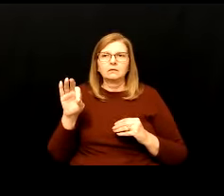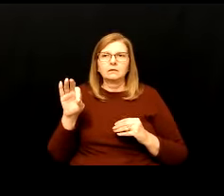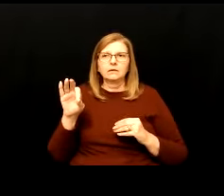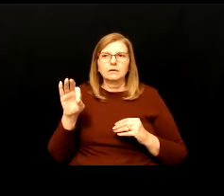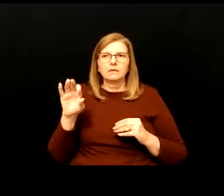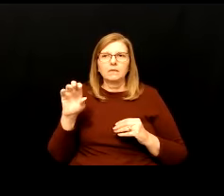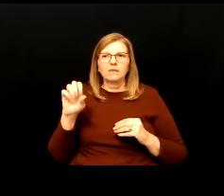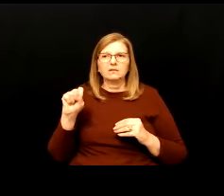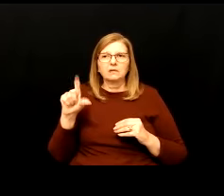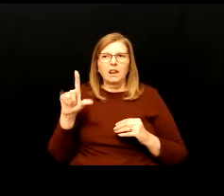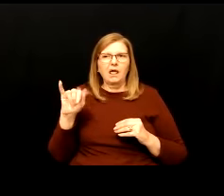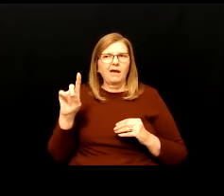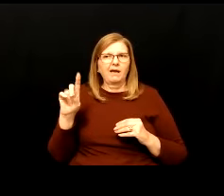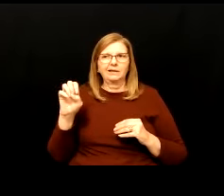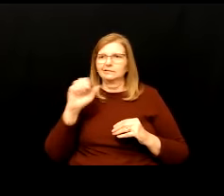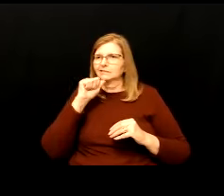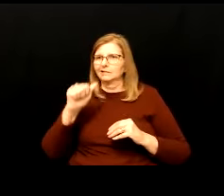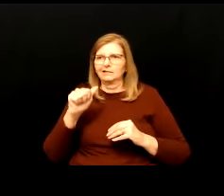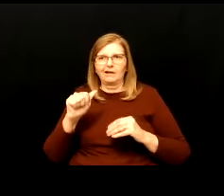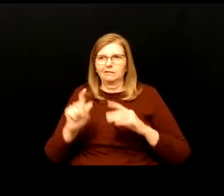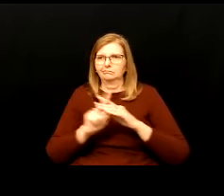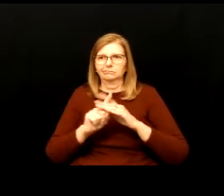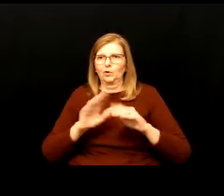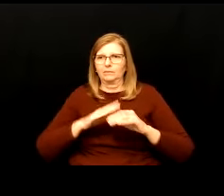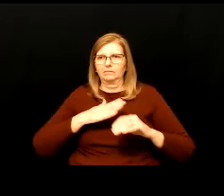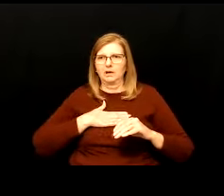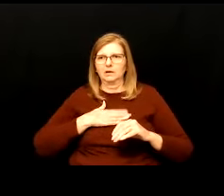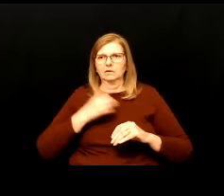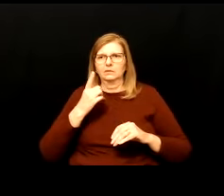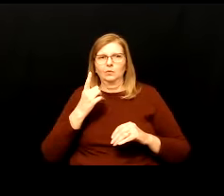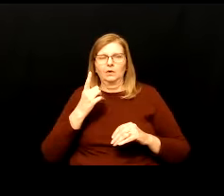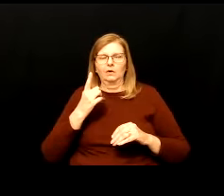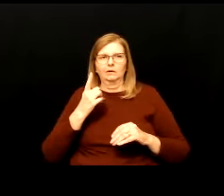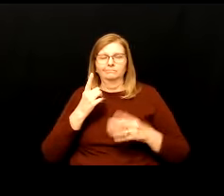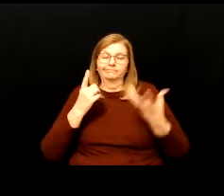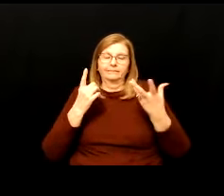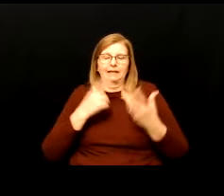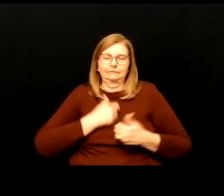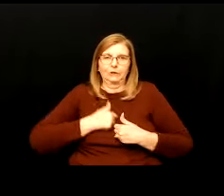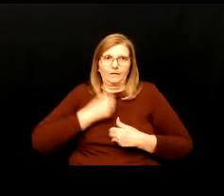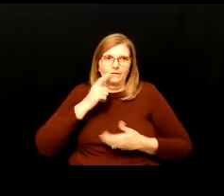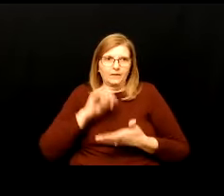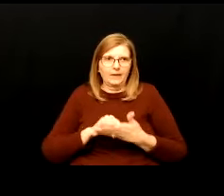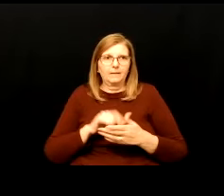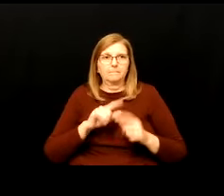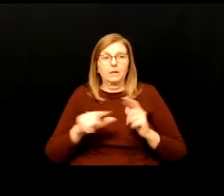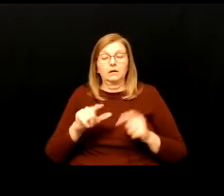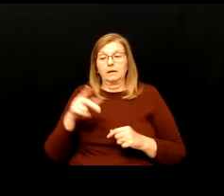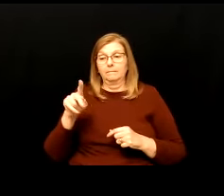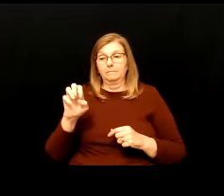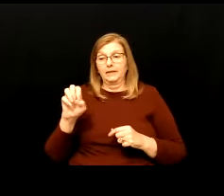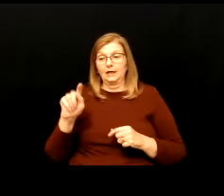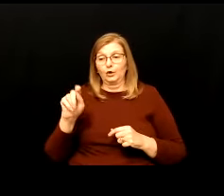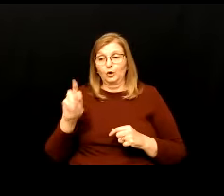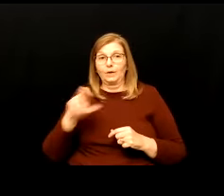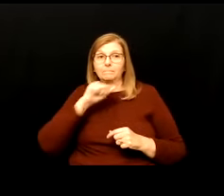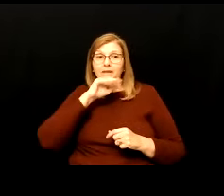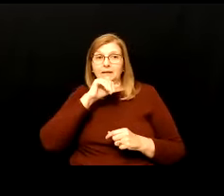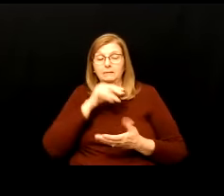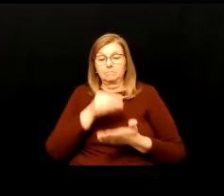slide didn't end up on the one that got turned in. So I apologize for that. But the Peter Pig's Money Counter